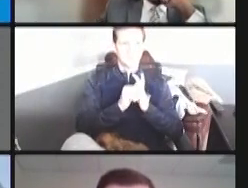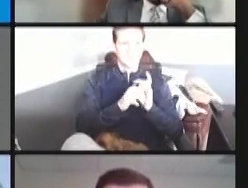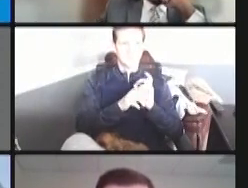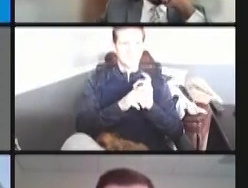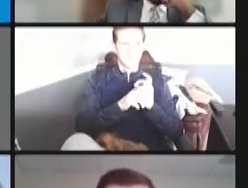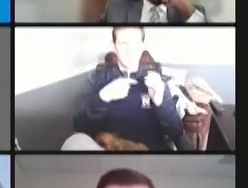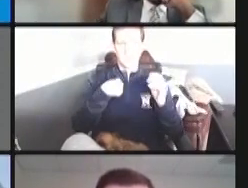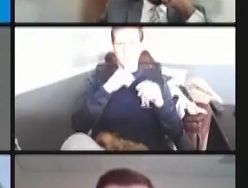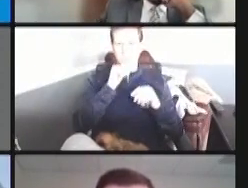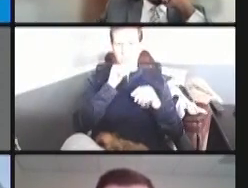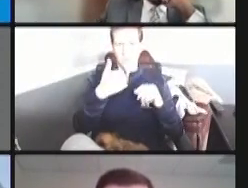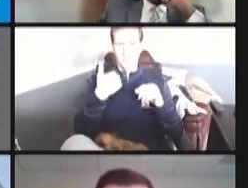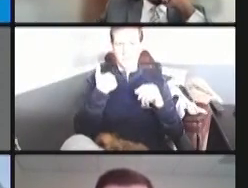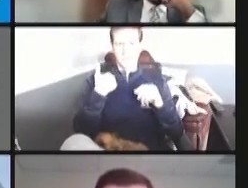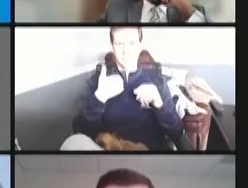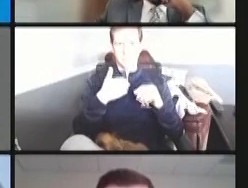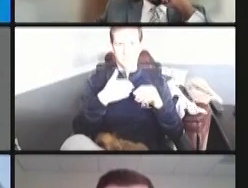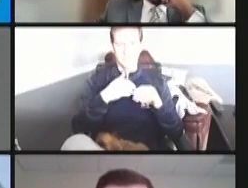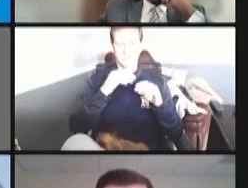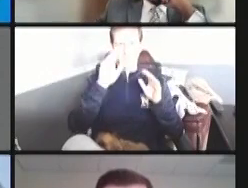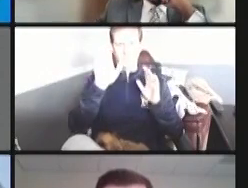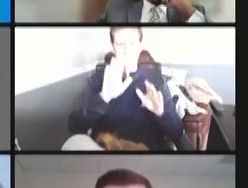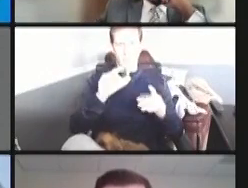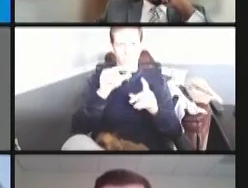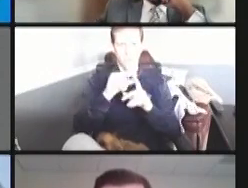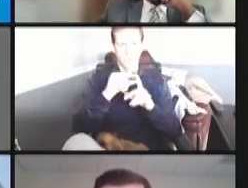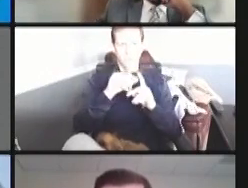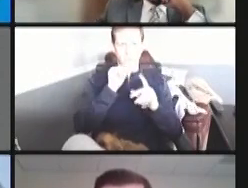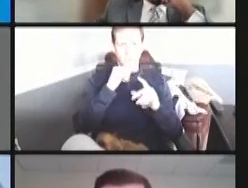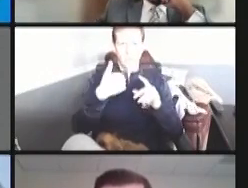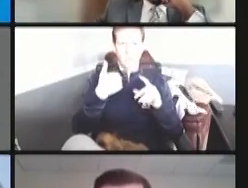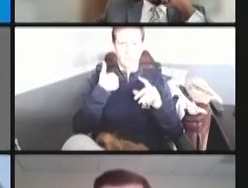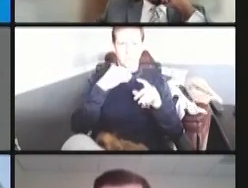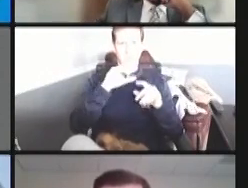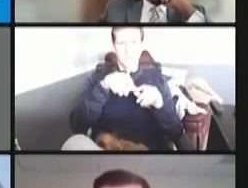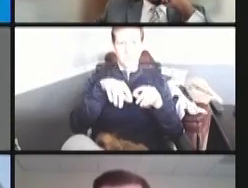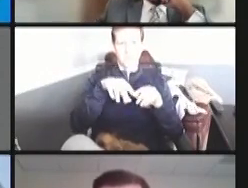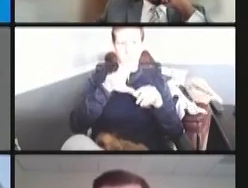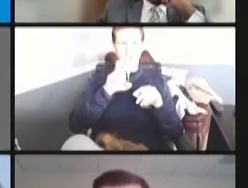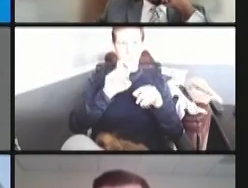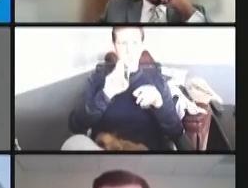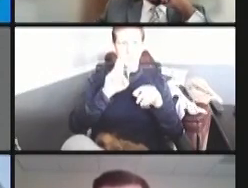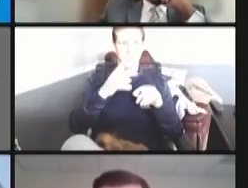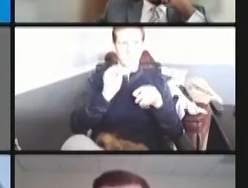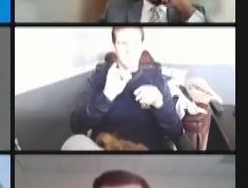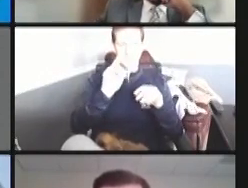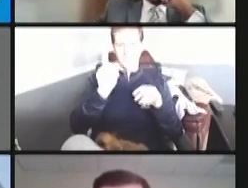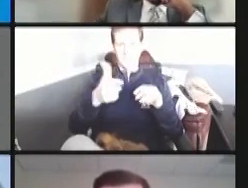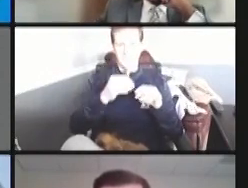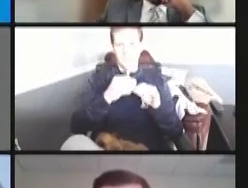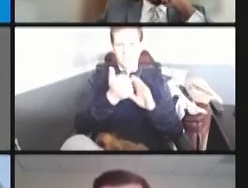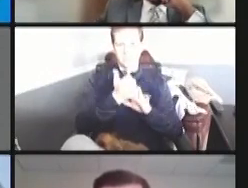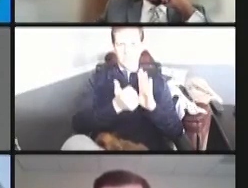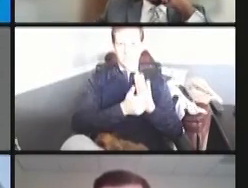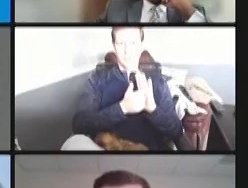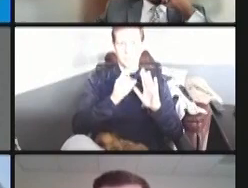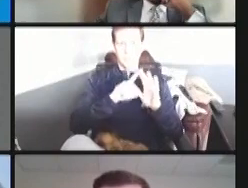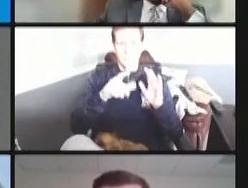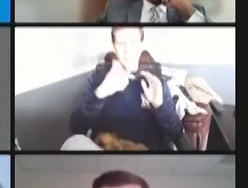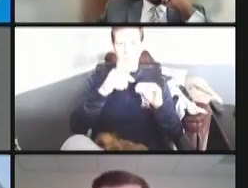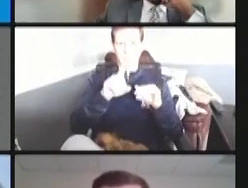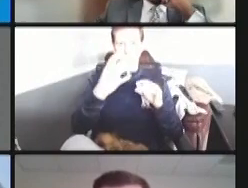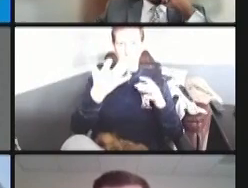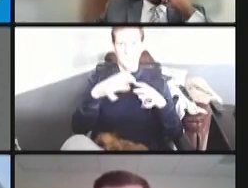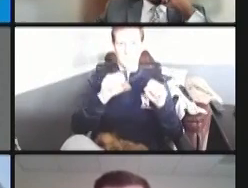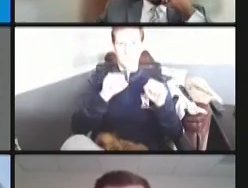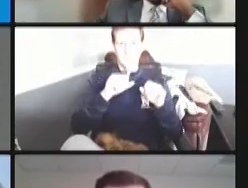We don't have great wording. You know, we don't have it queued up like we do later in the agenda. But would anybody like to take